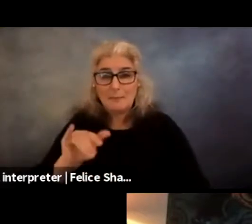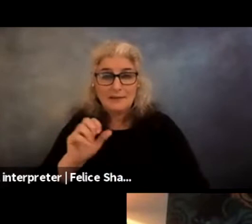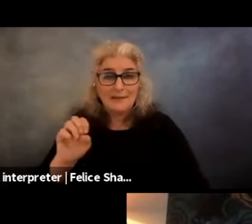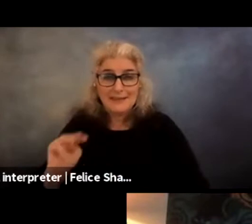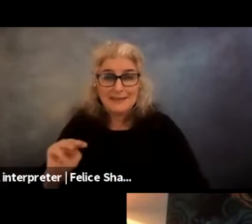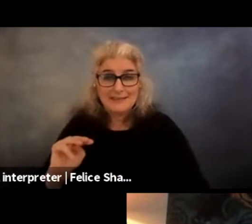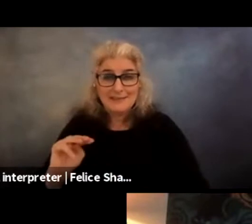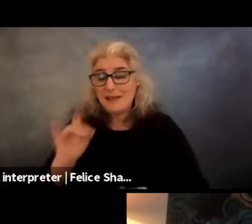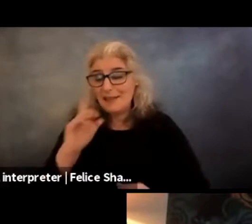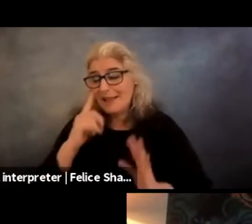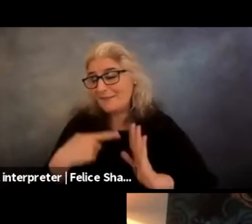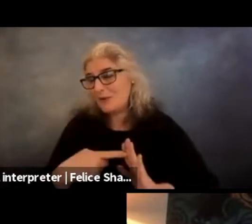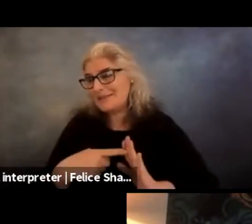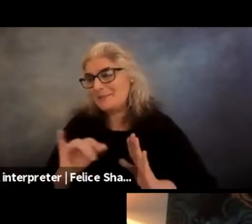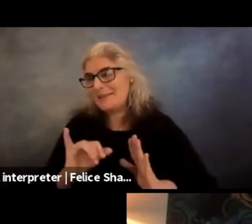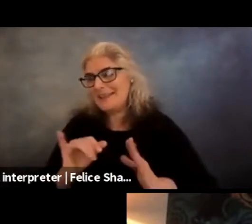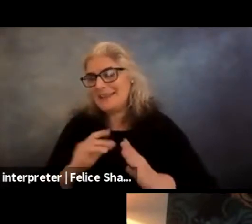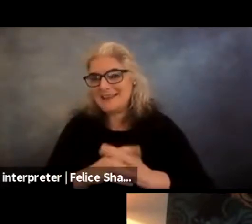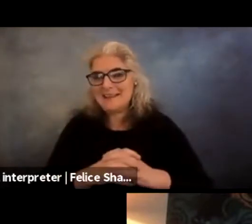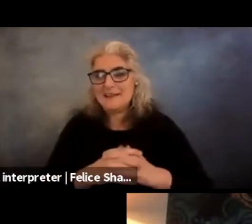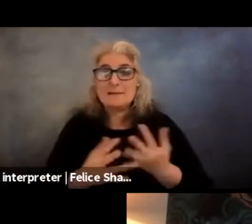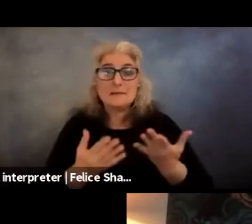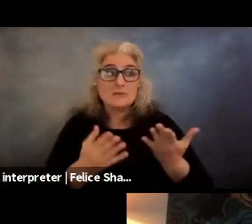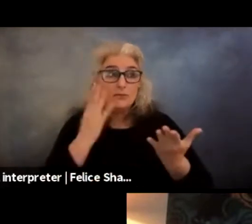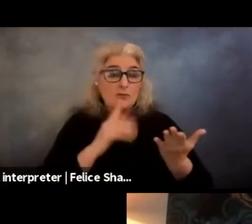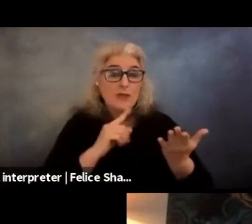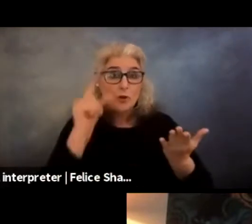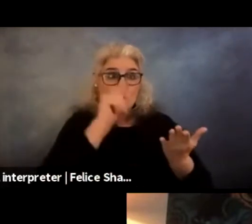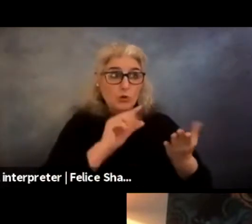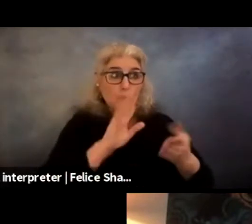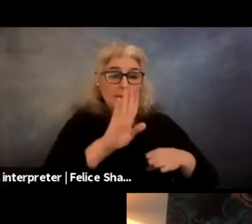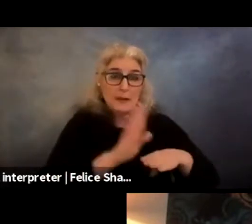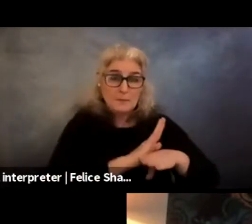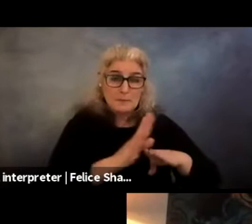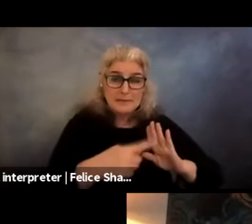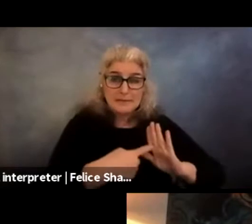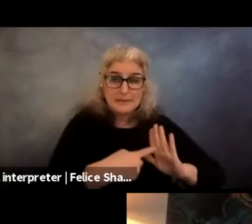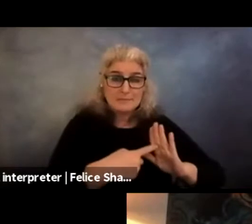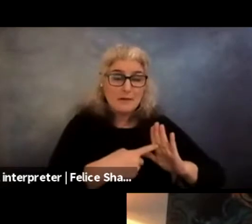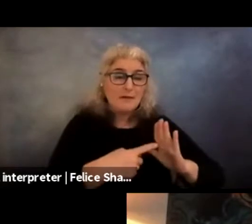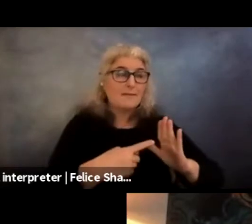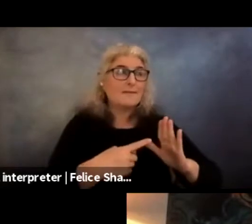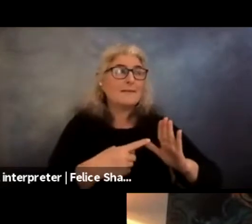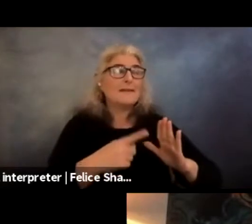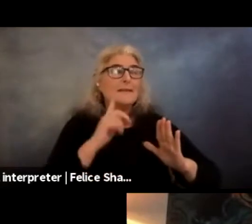like, how like maybe Google's like business model of like how